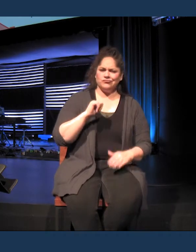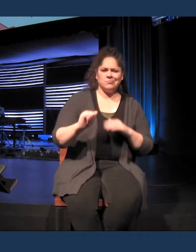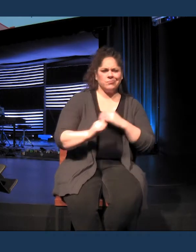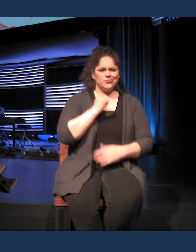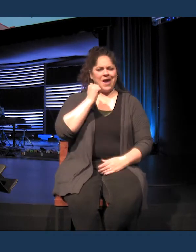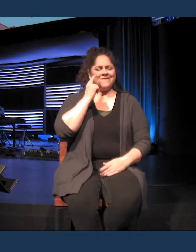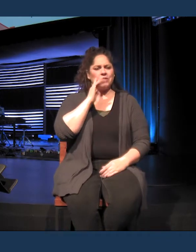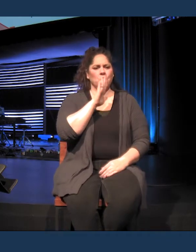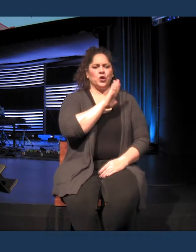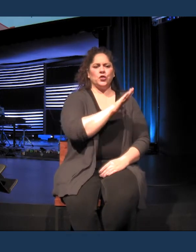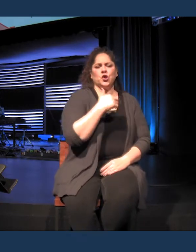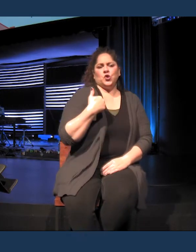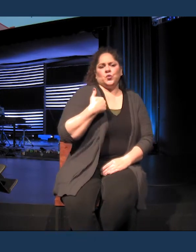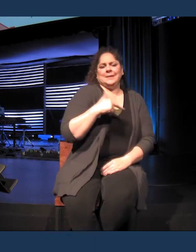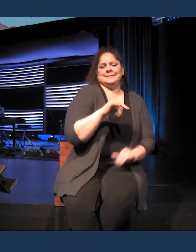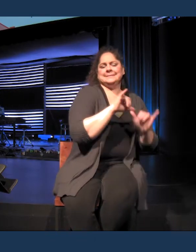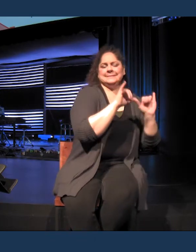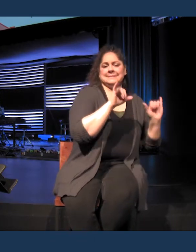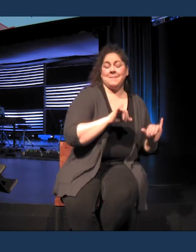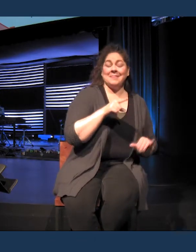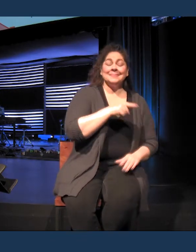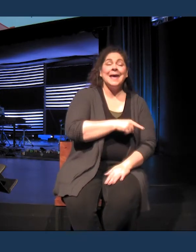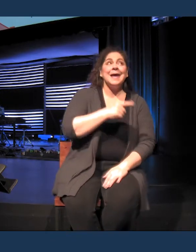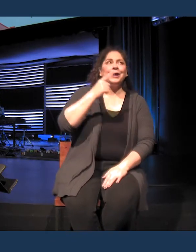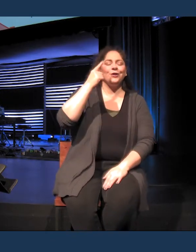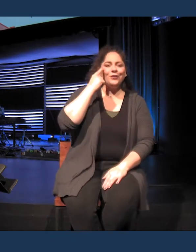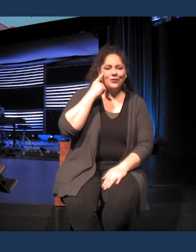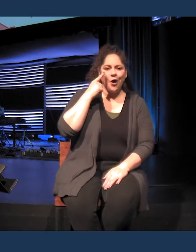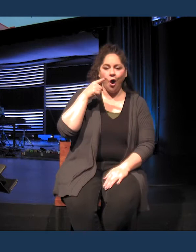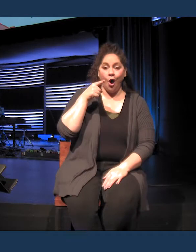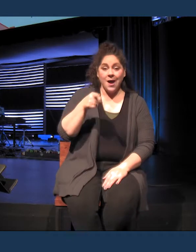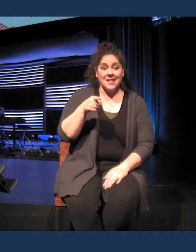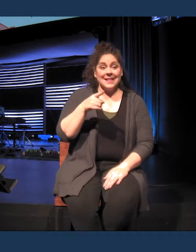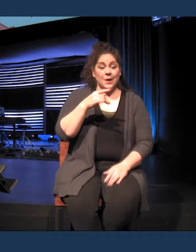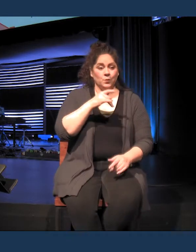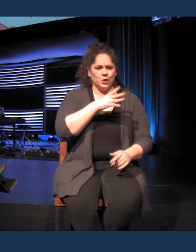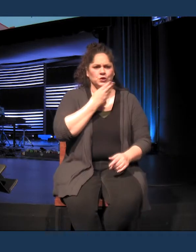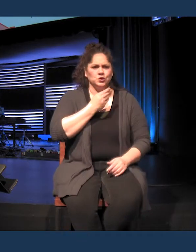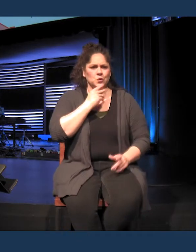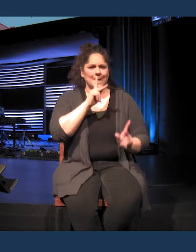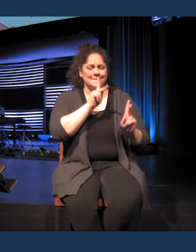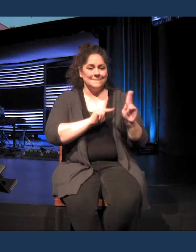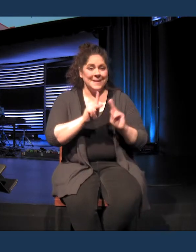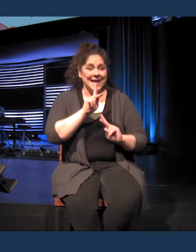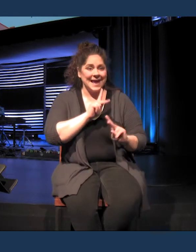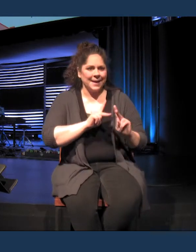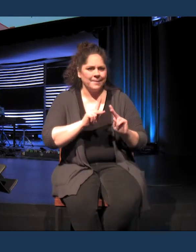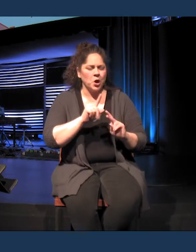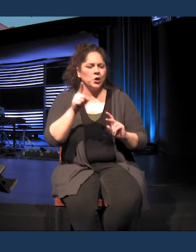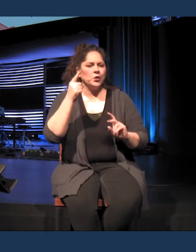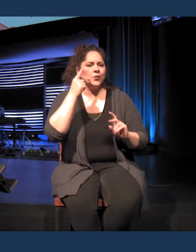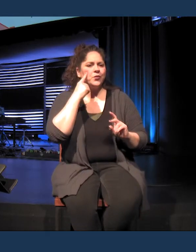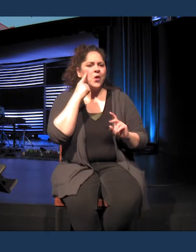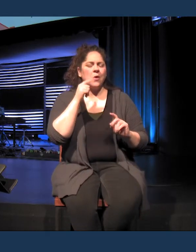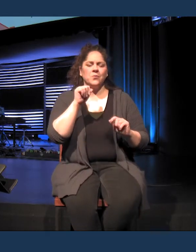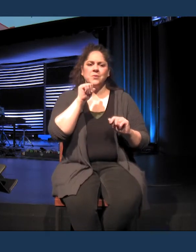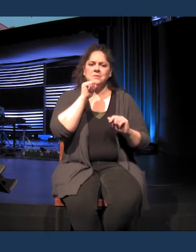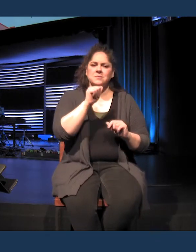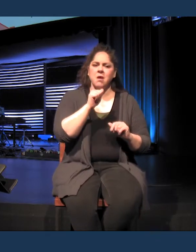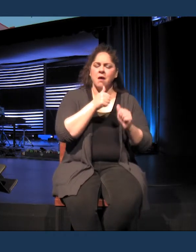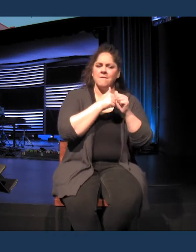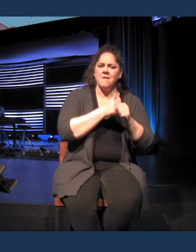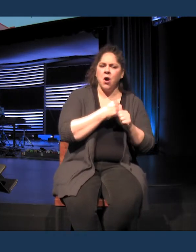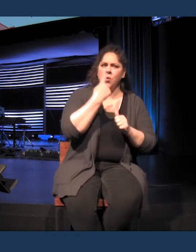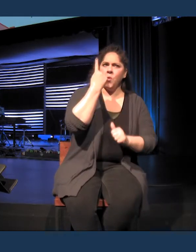religious system. They thought that Jesus was actually pulling the people of Israel, Jewish people, away from the one true